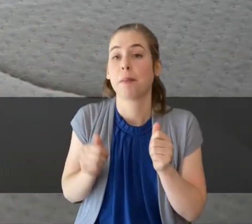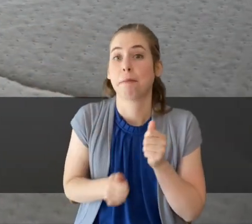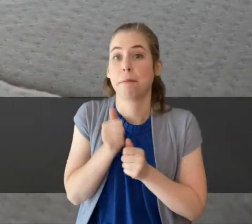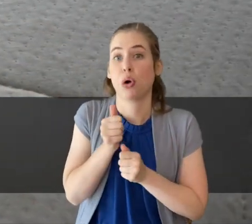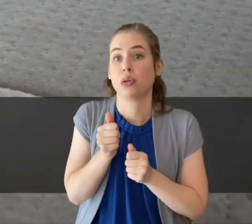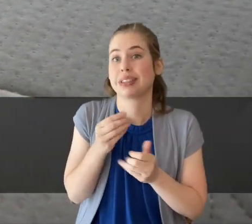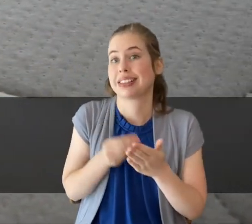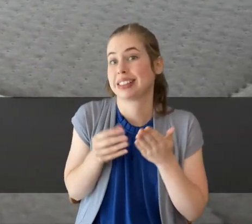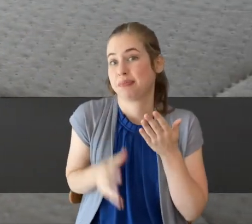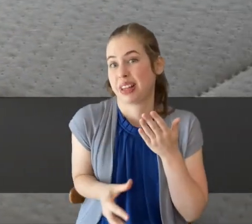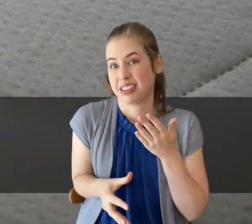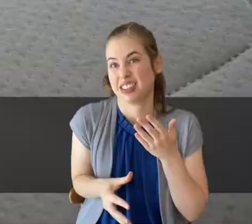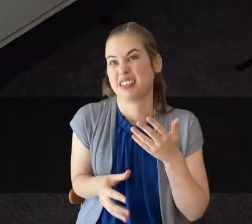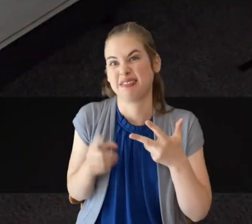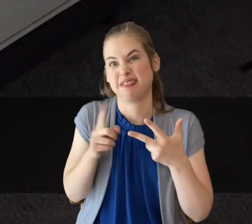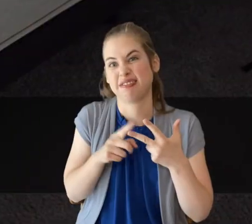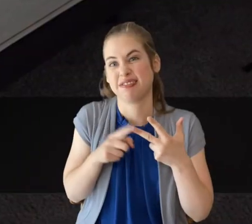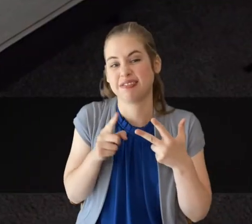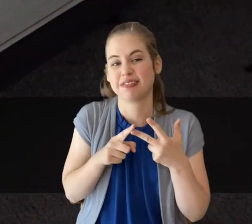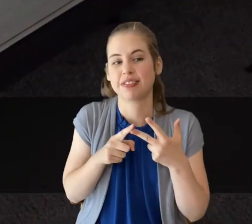models, ranging in price from